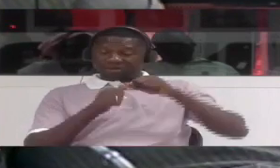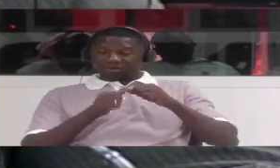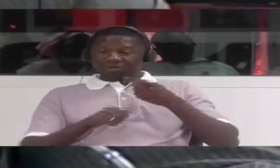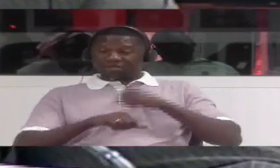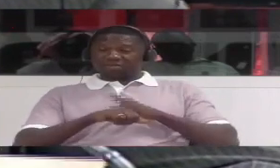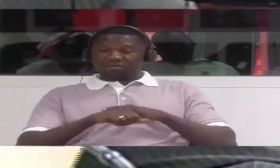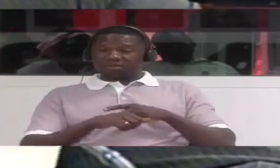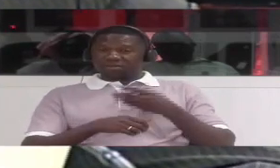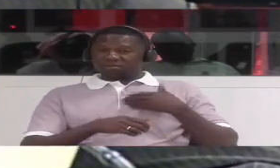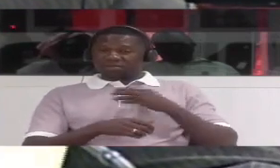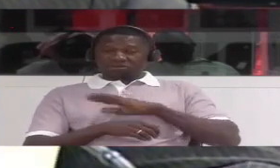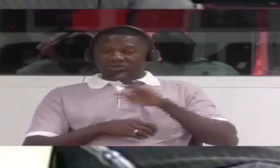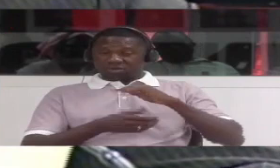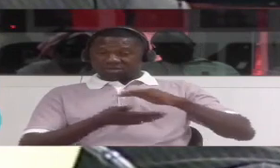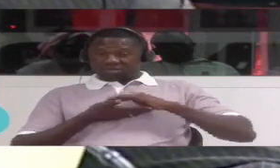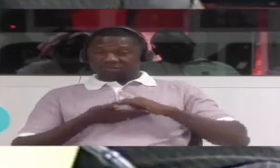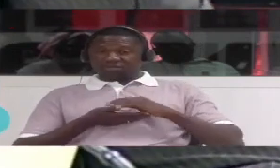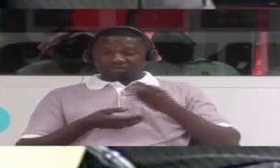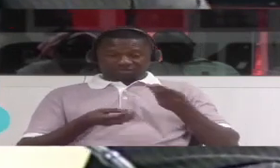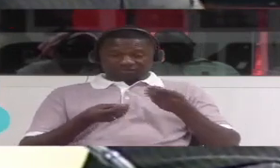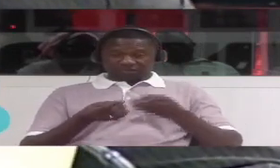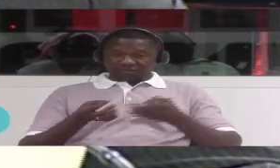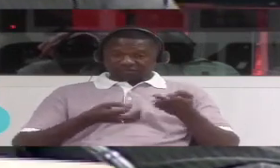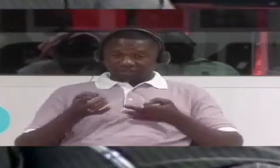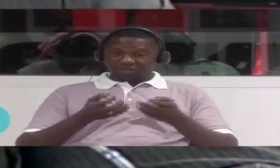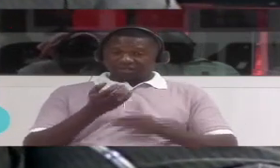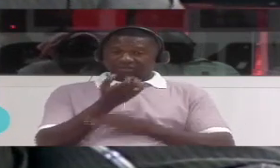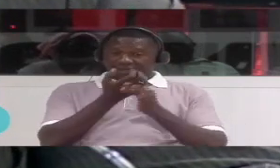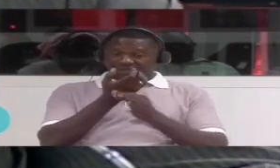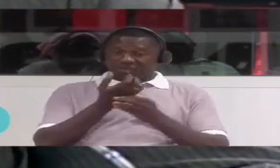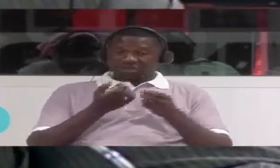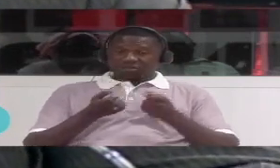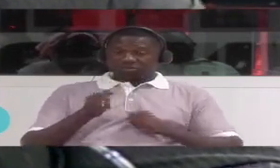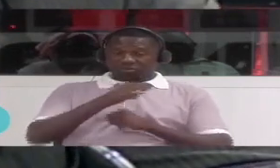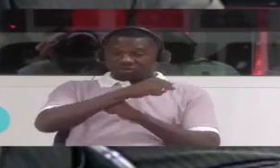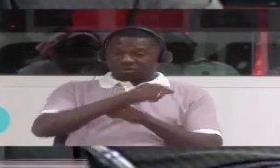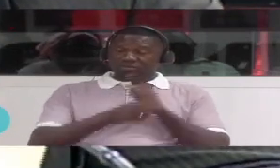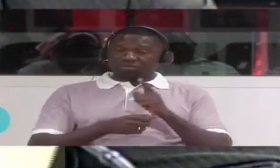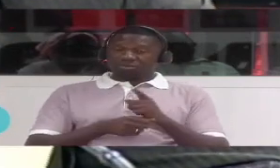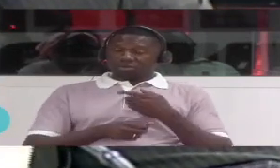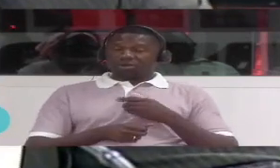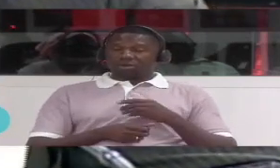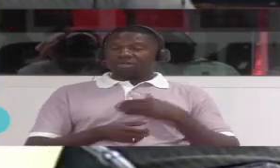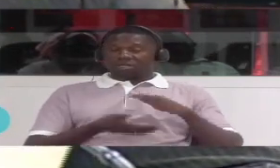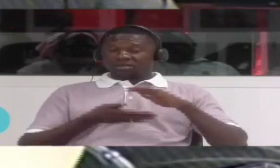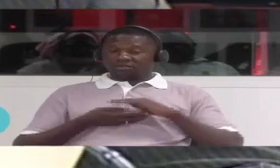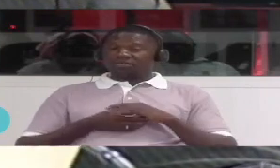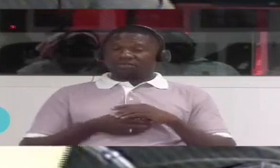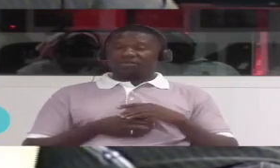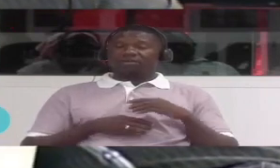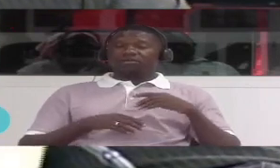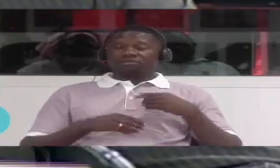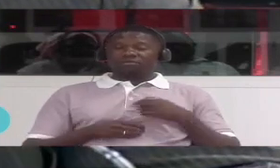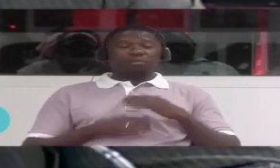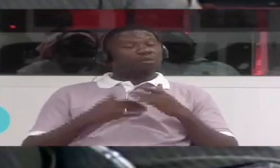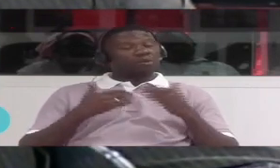I didn't receive financial support. But I actually received a lot of solidarity from the